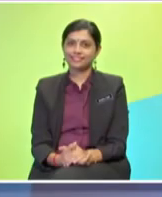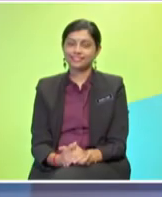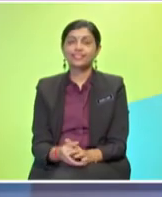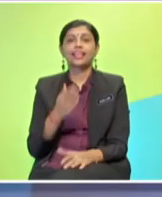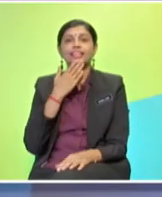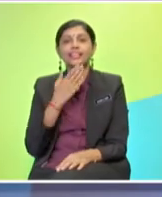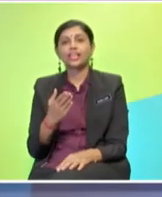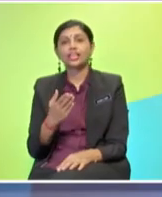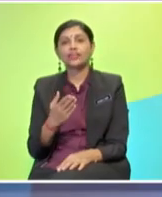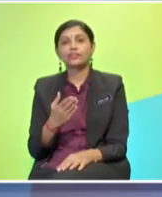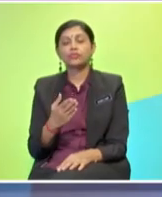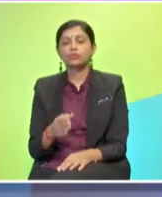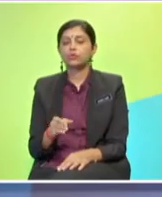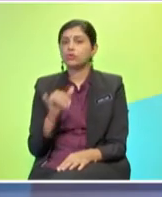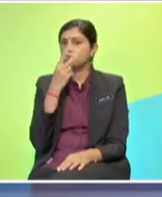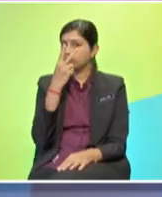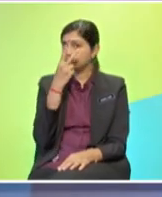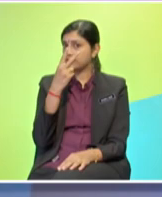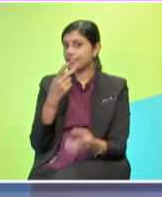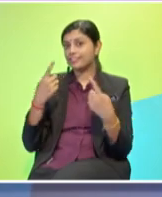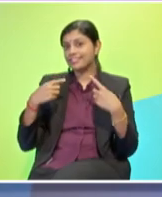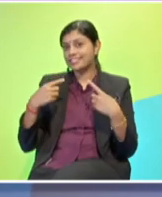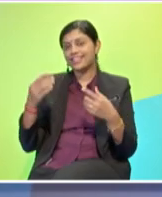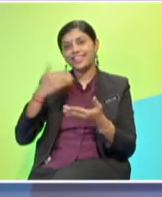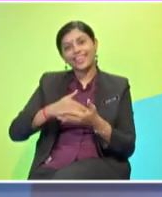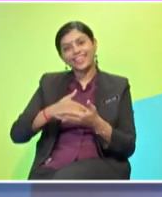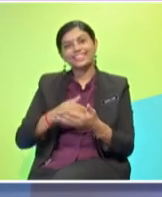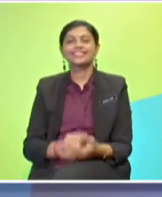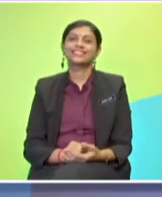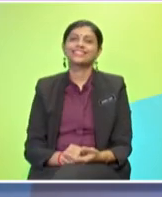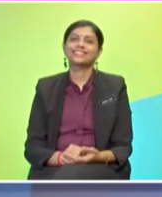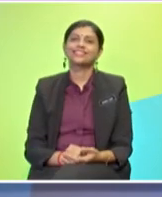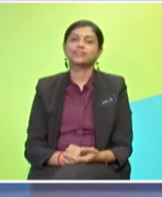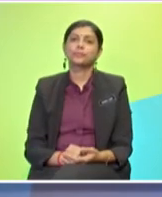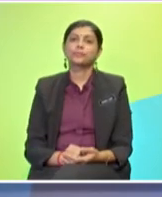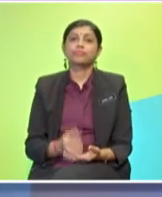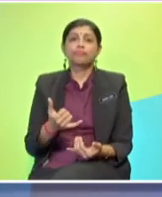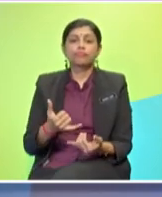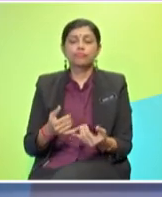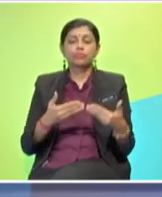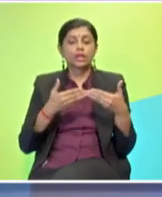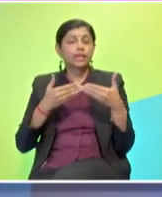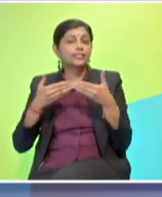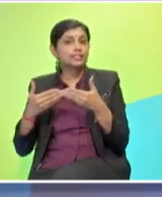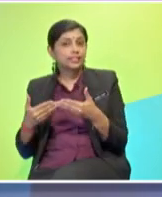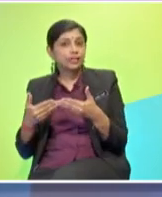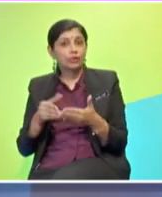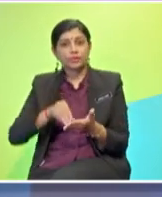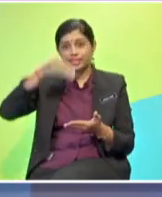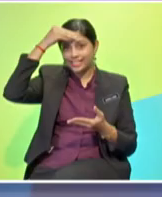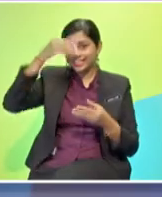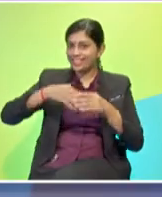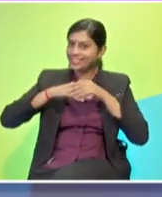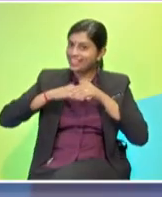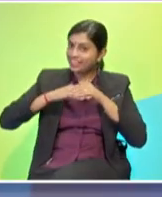Thank you for tuning in with us again in DidikTV KPM, and we still in the process of learning English language with Teacher